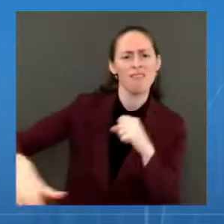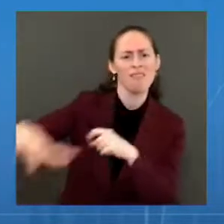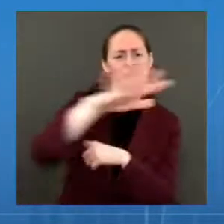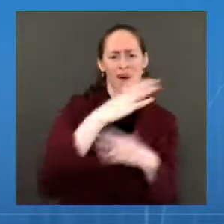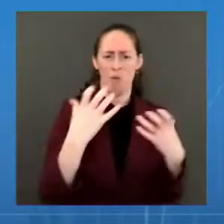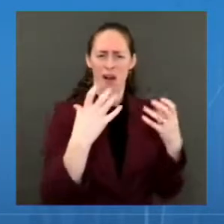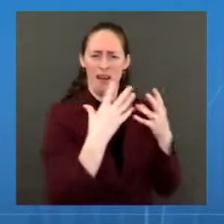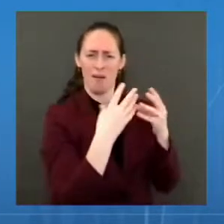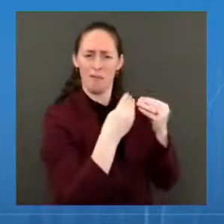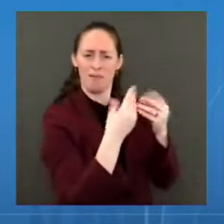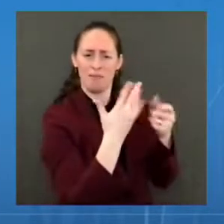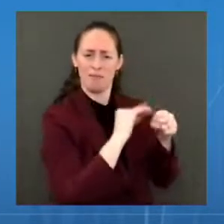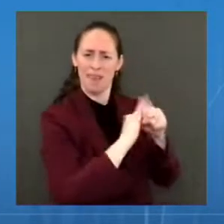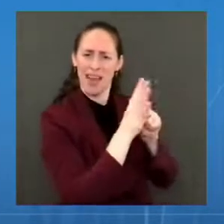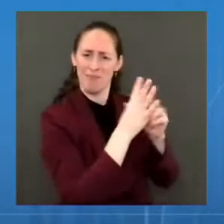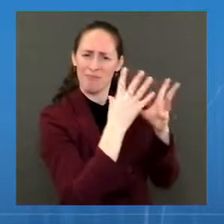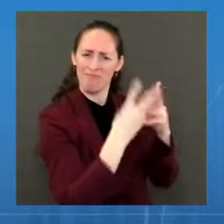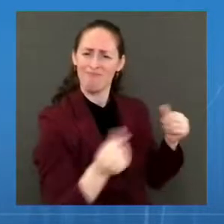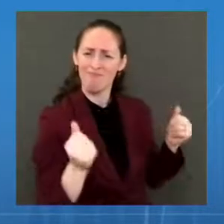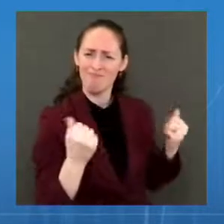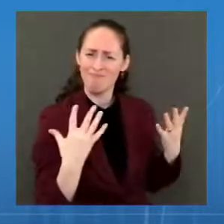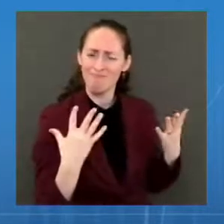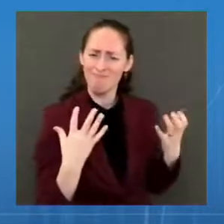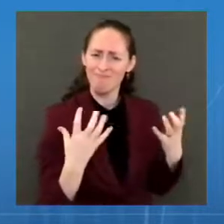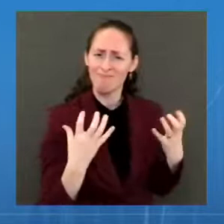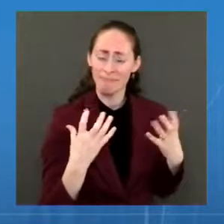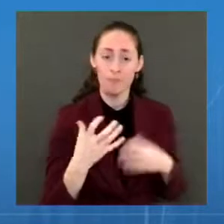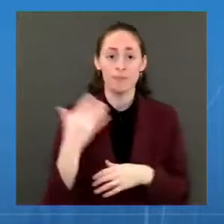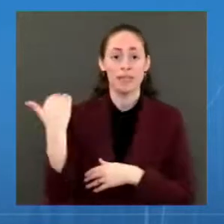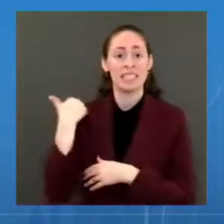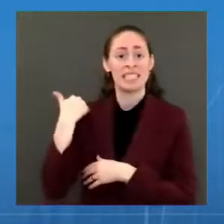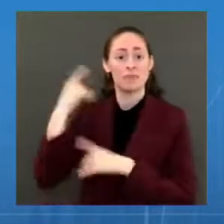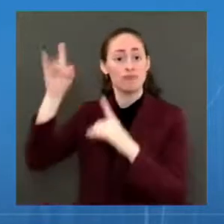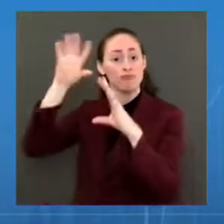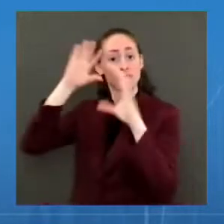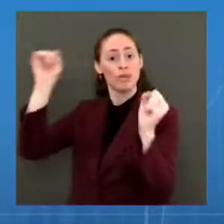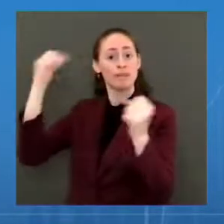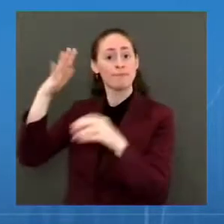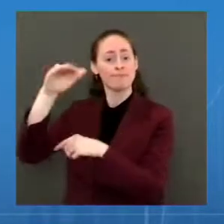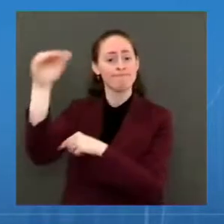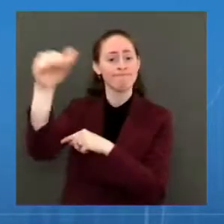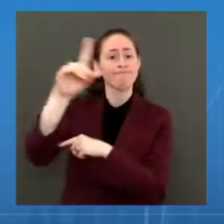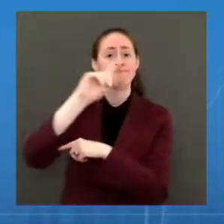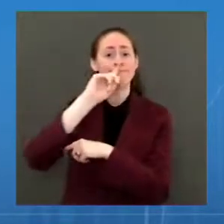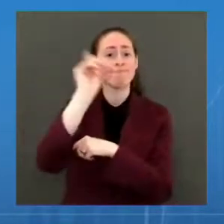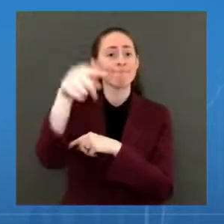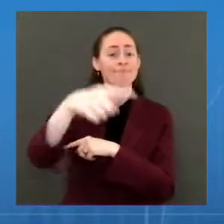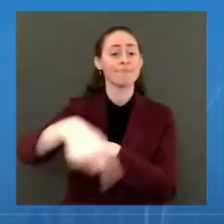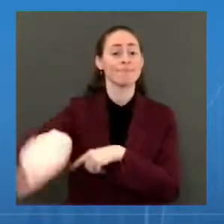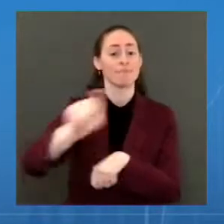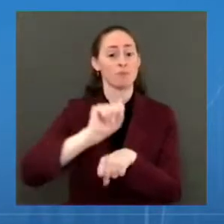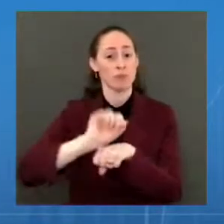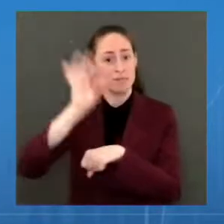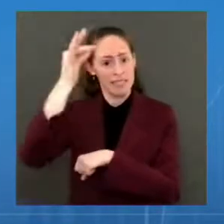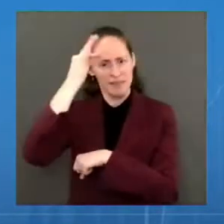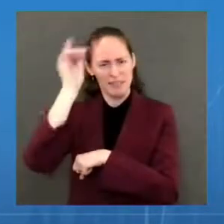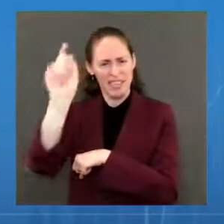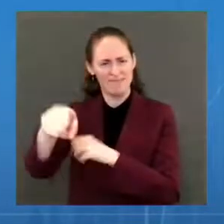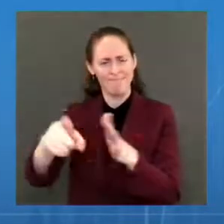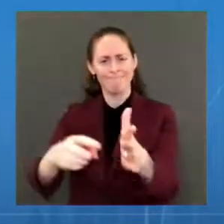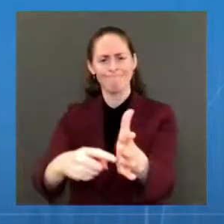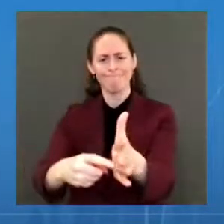that all federal employees would be required to be vaccinated. Ahead of tonight's deadline, the federal government has